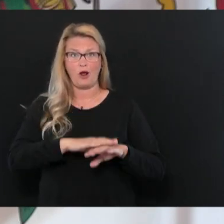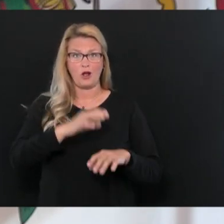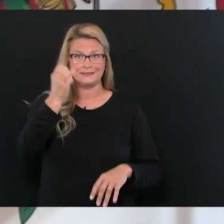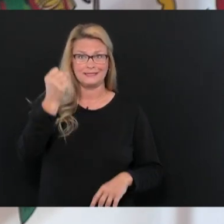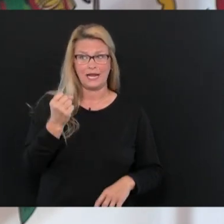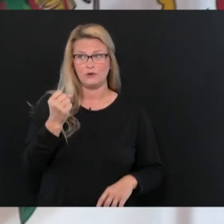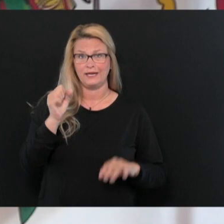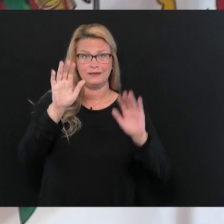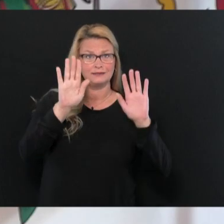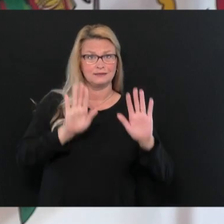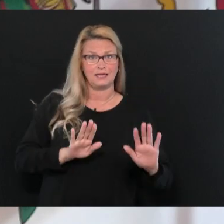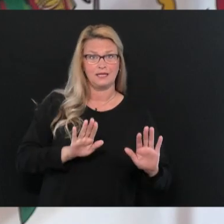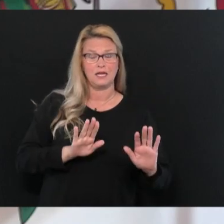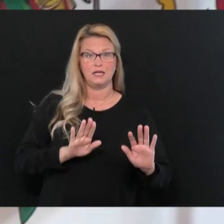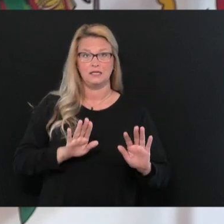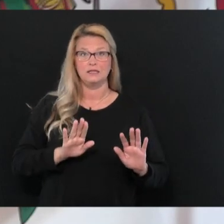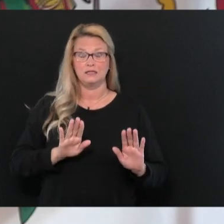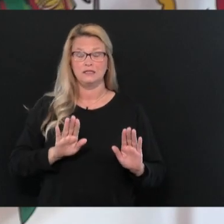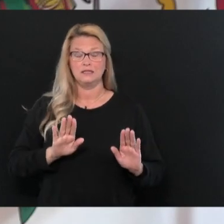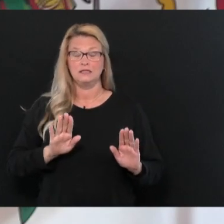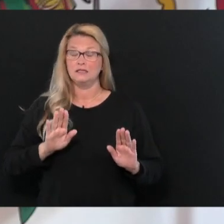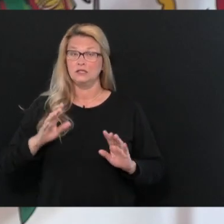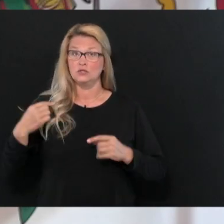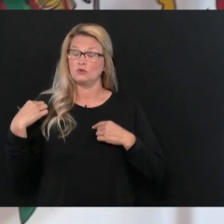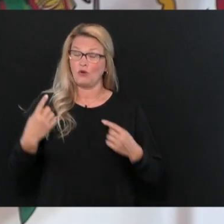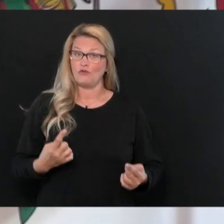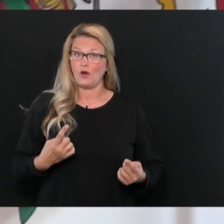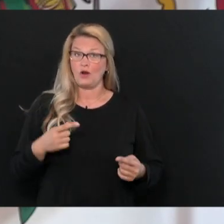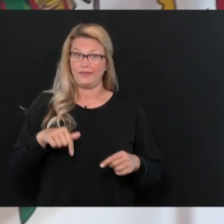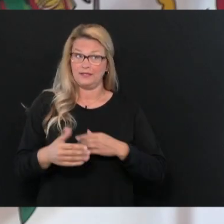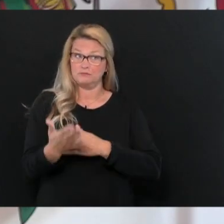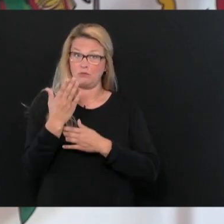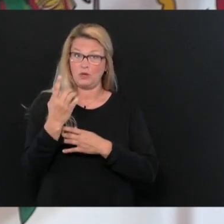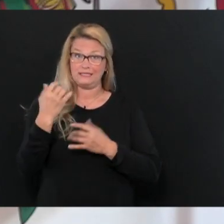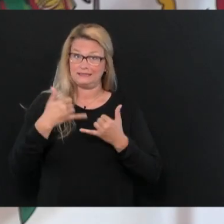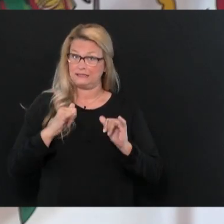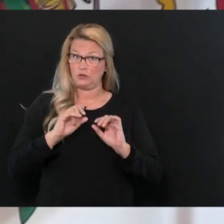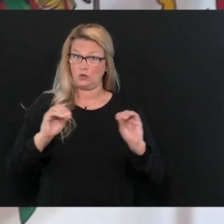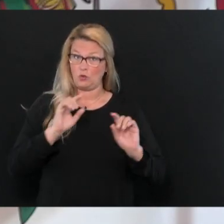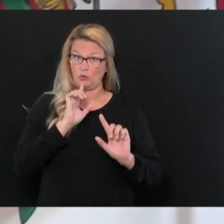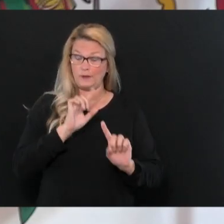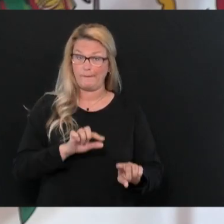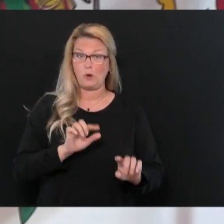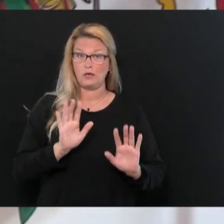we have not been advised of additional deaths so far this morning. So,